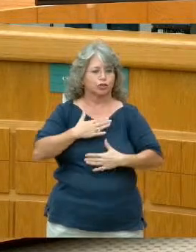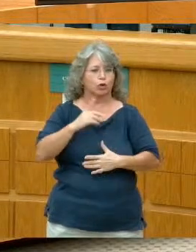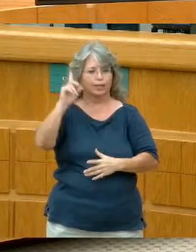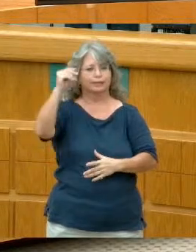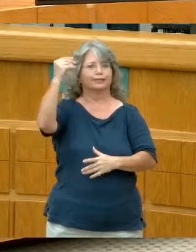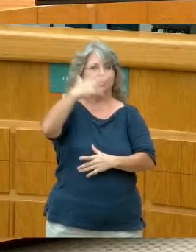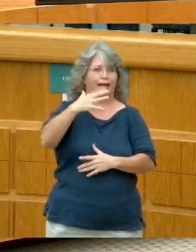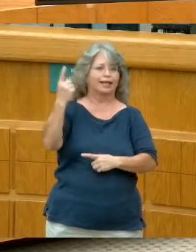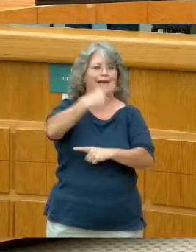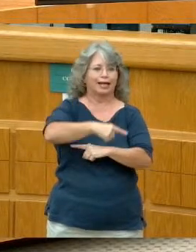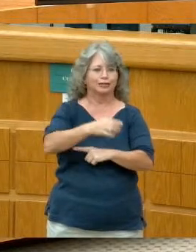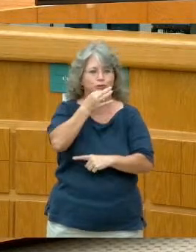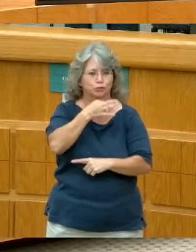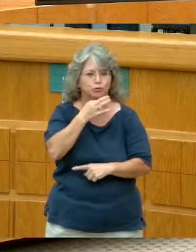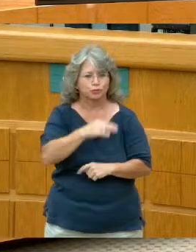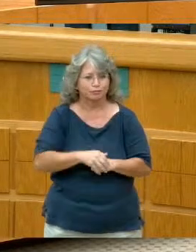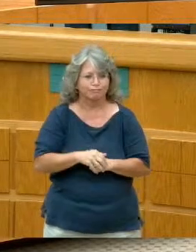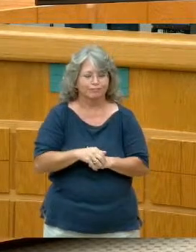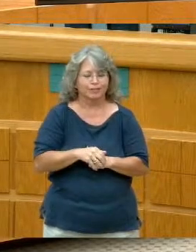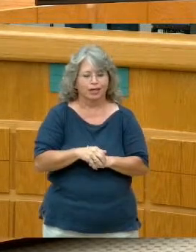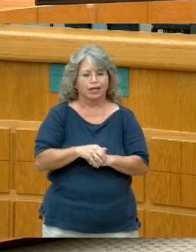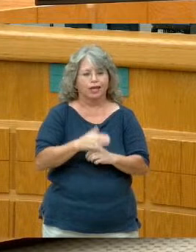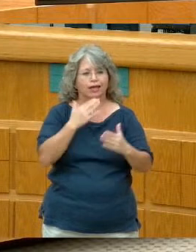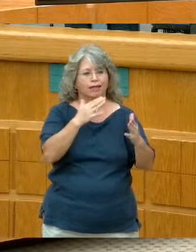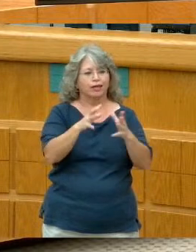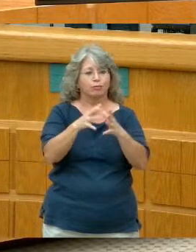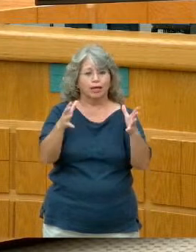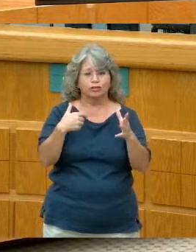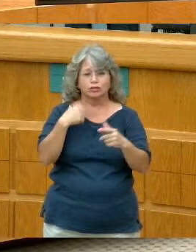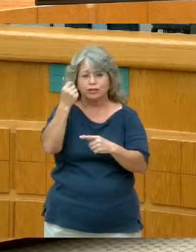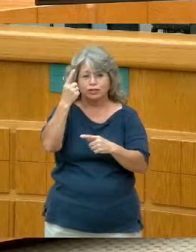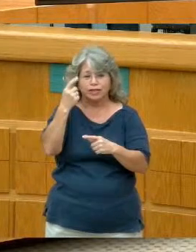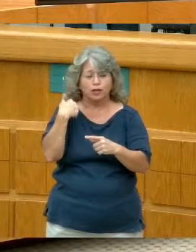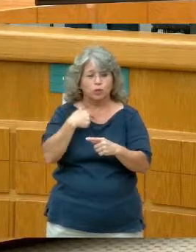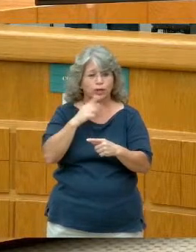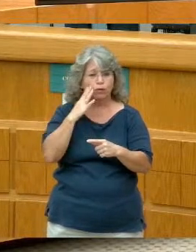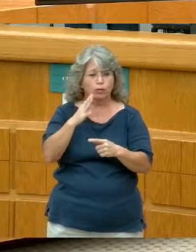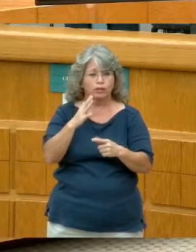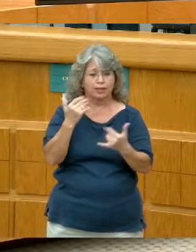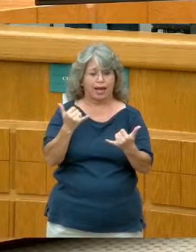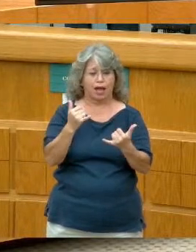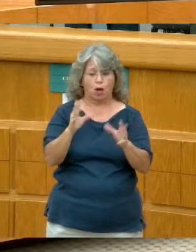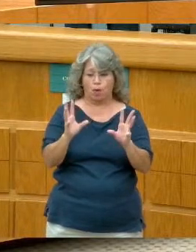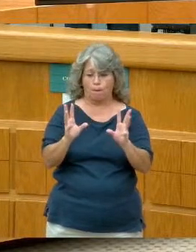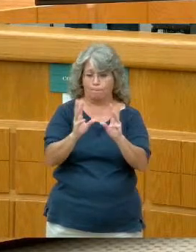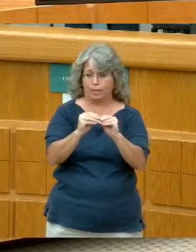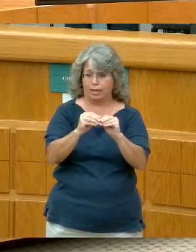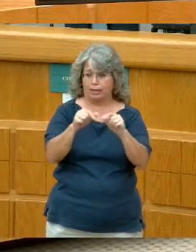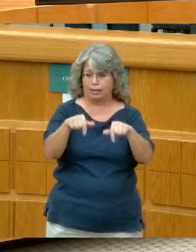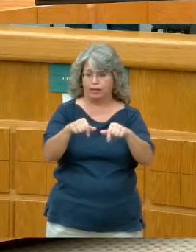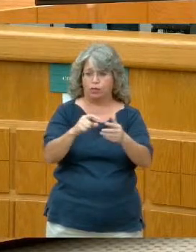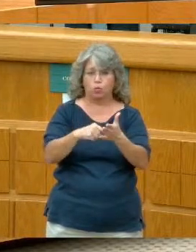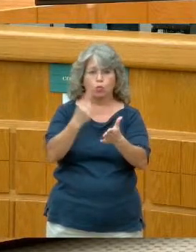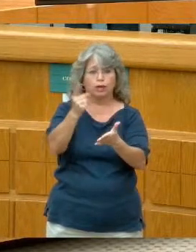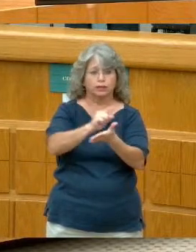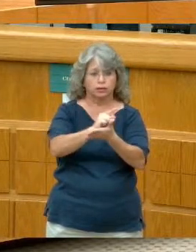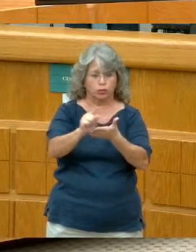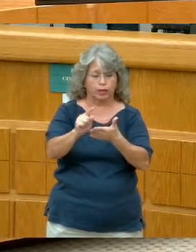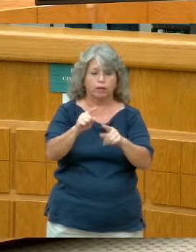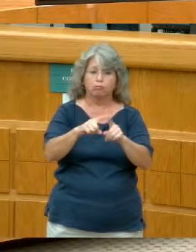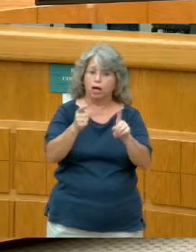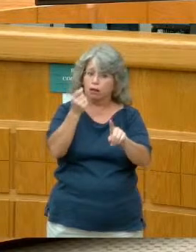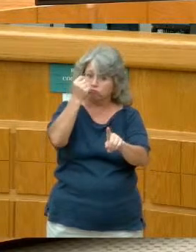days that lie ahead. I thank you very much and understand that we will be meeting now once a week, but make no mistake,